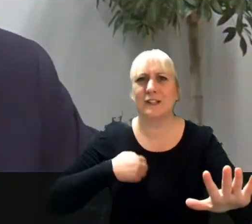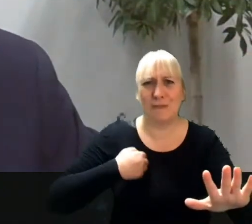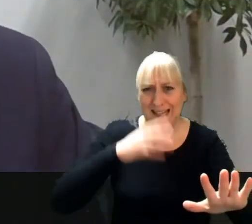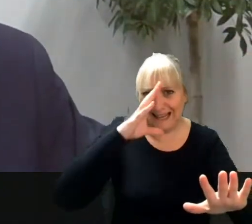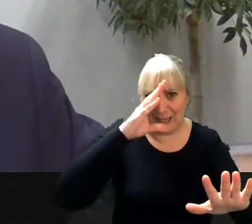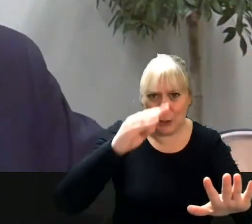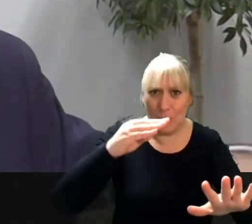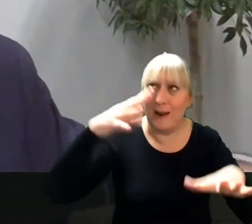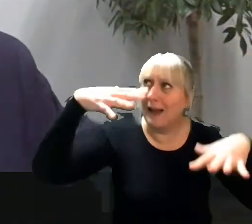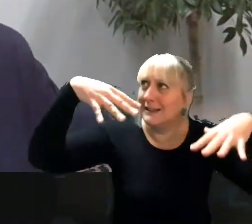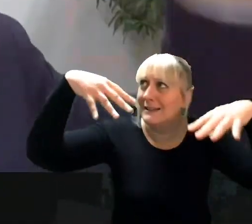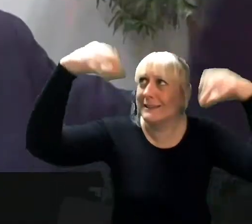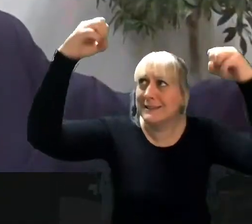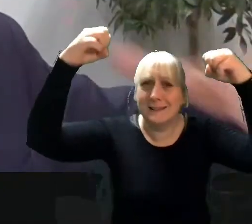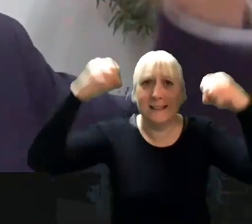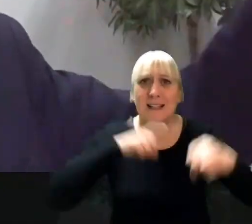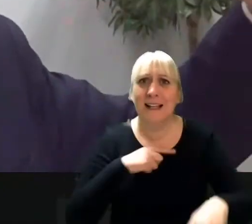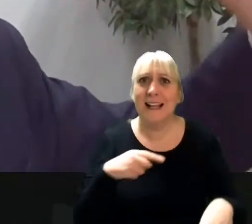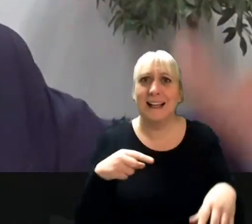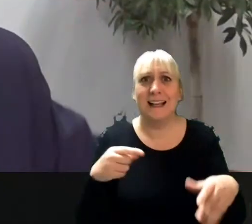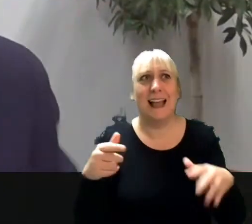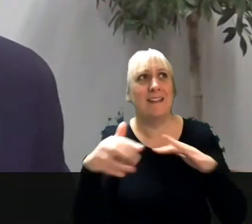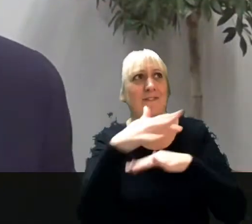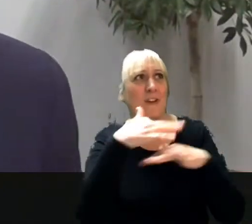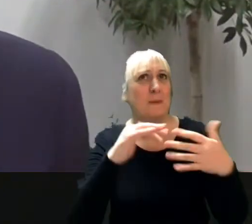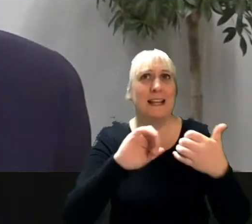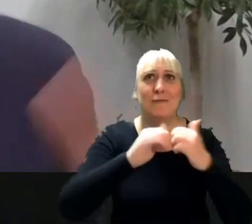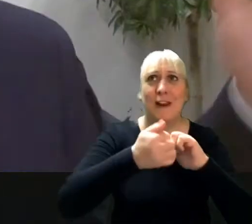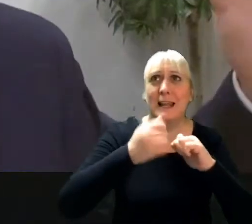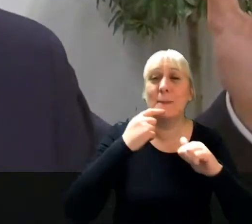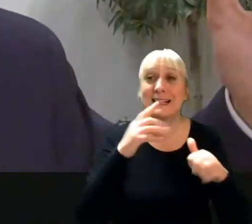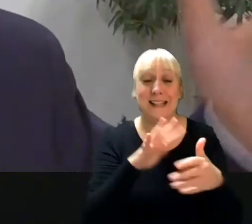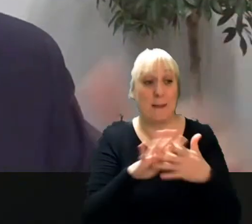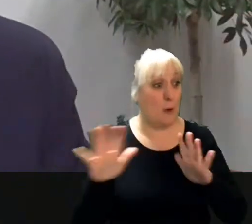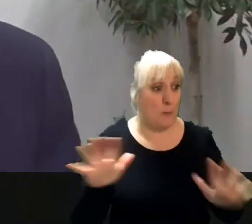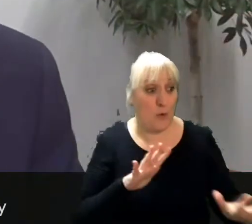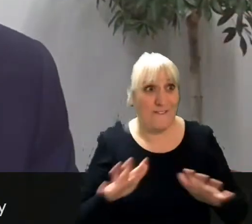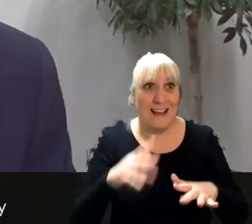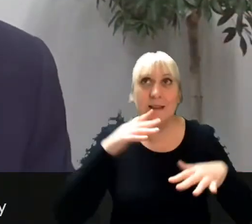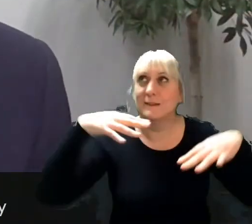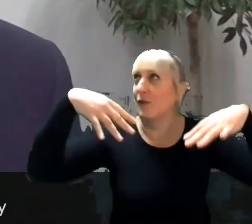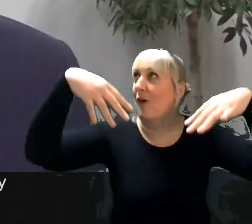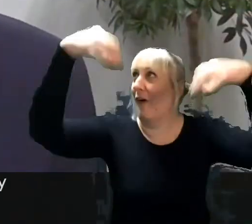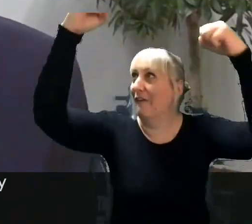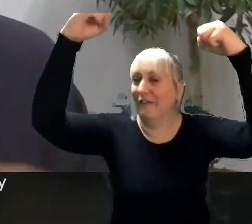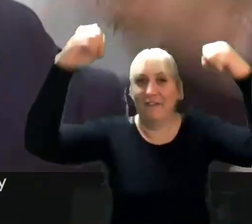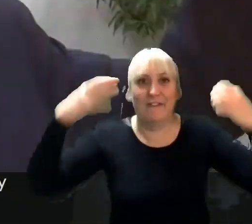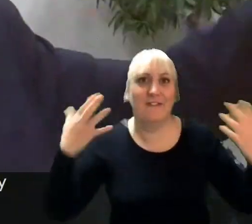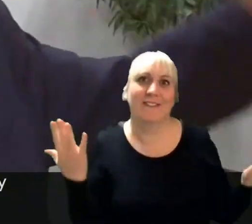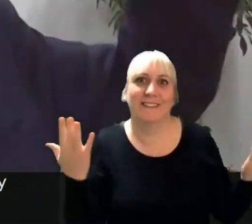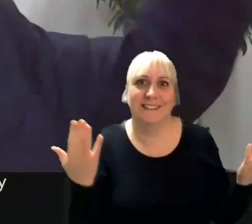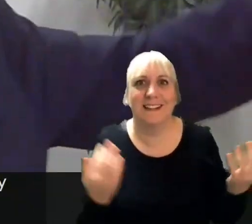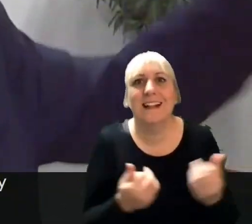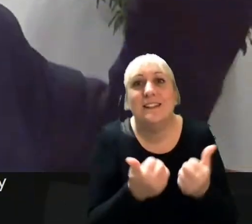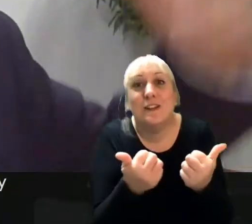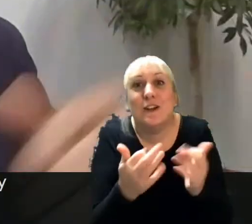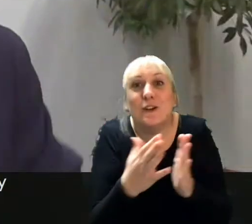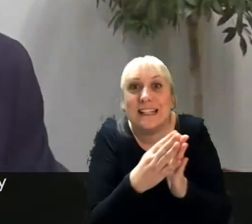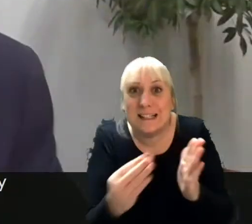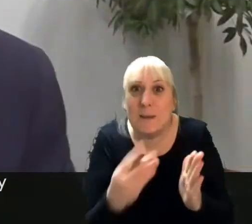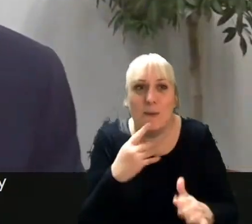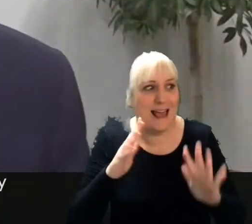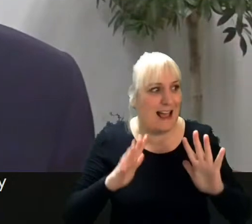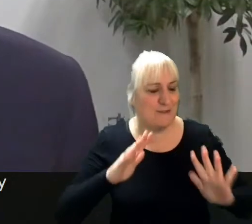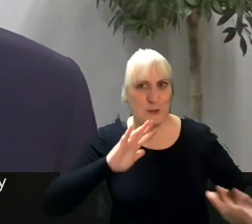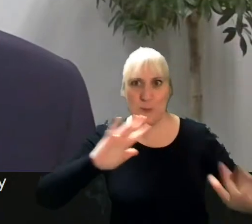got environmentally friendly lights, so they go off if I don't move around. A good example of me walking the walk, so I've got to move around to keep the